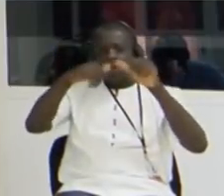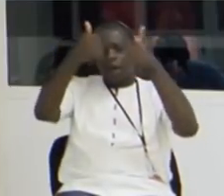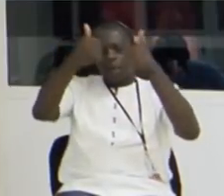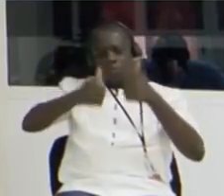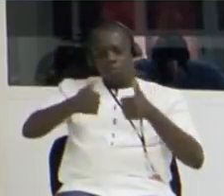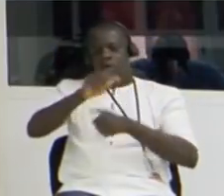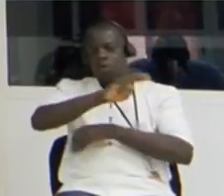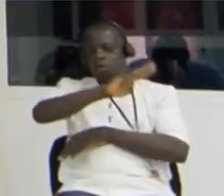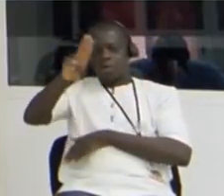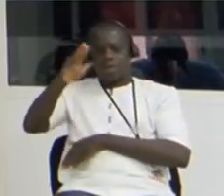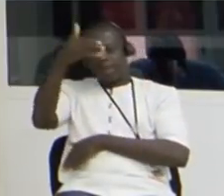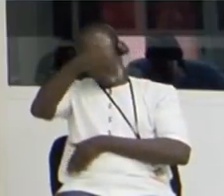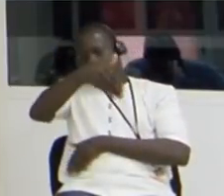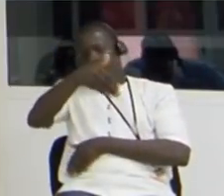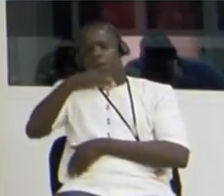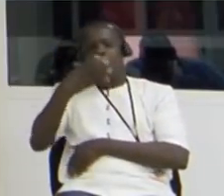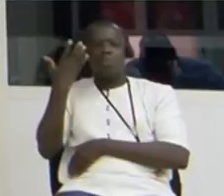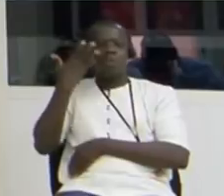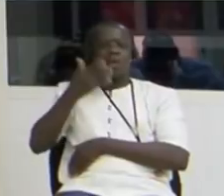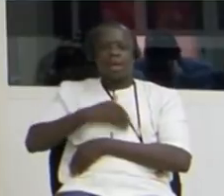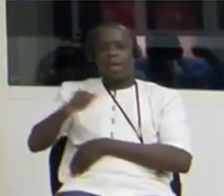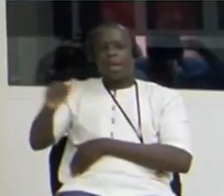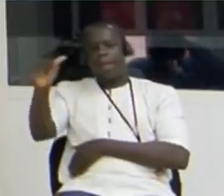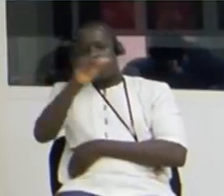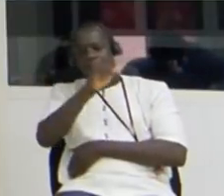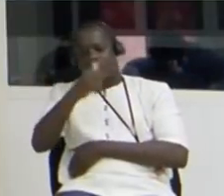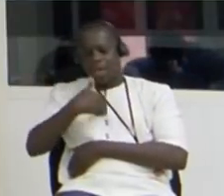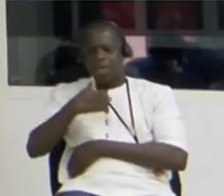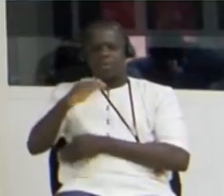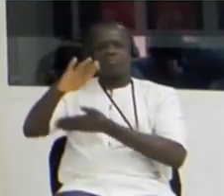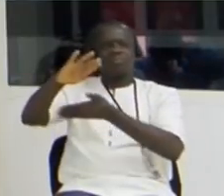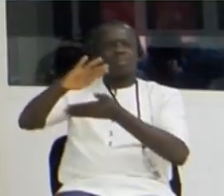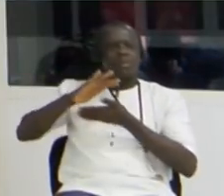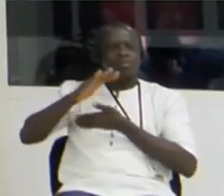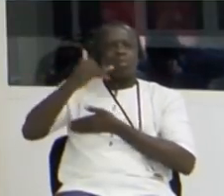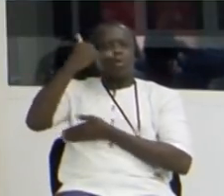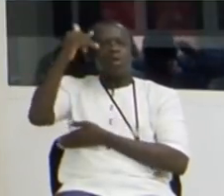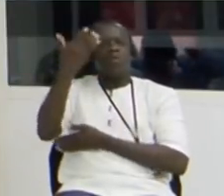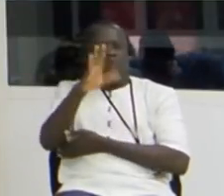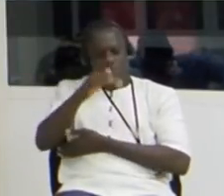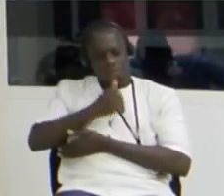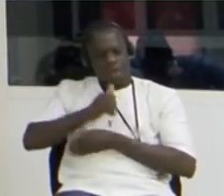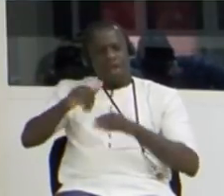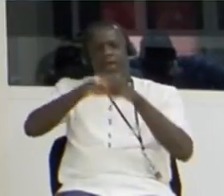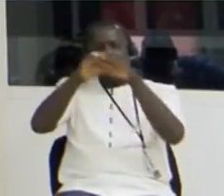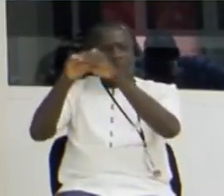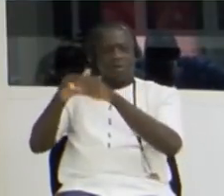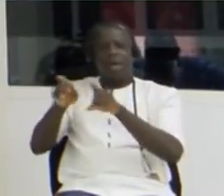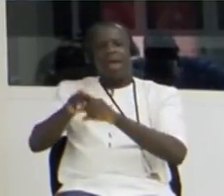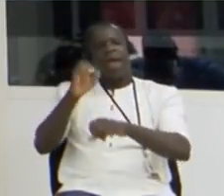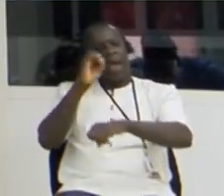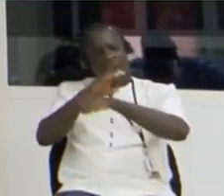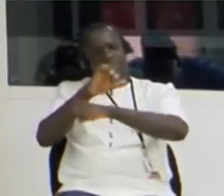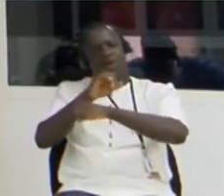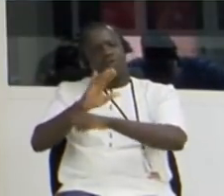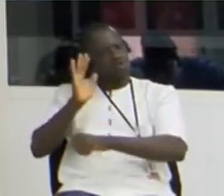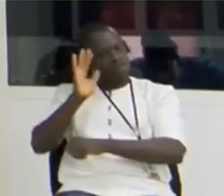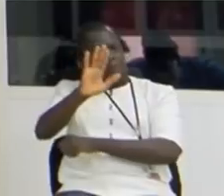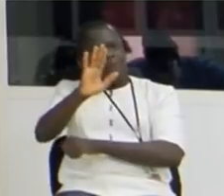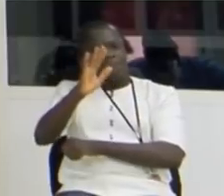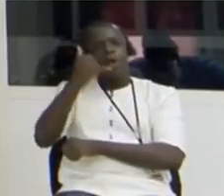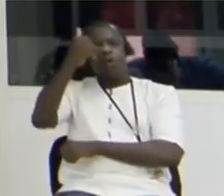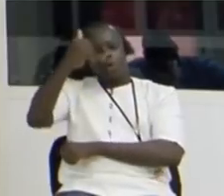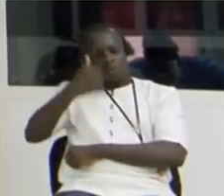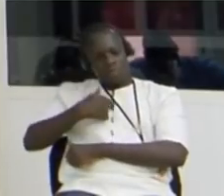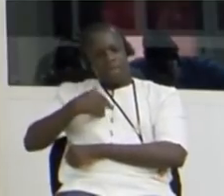in town, but when I came back, because I was getting calls from my colleagues, and I had to advise them to stop calling me. When I come back, we